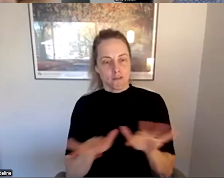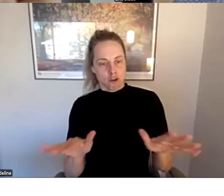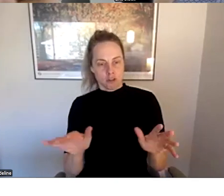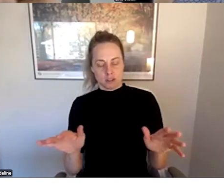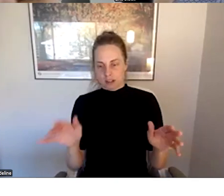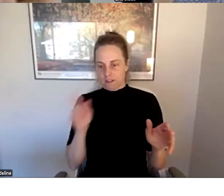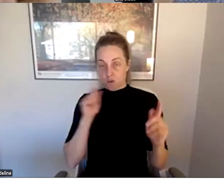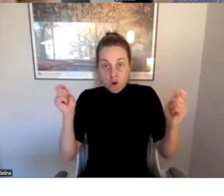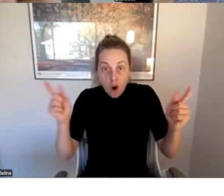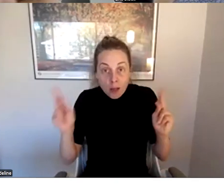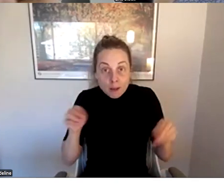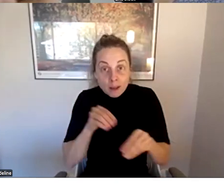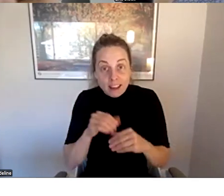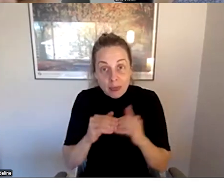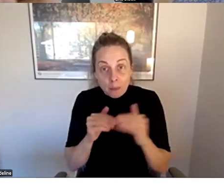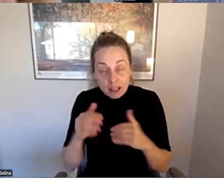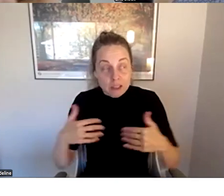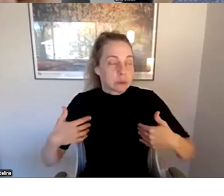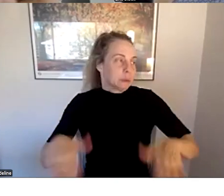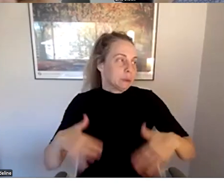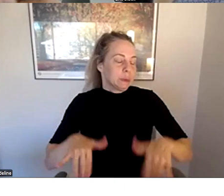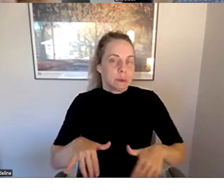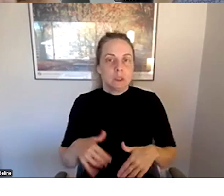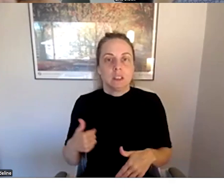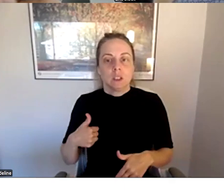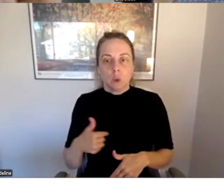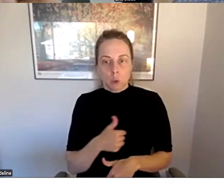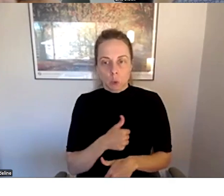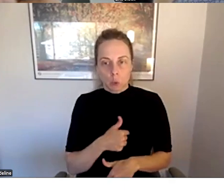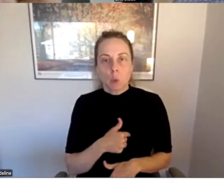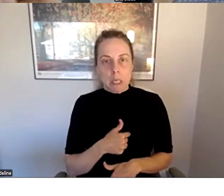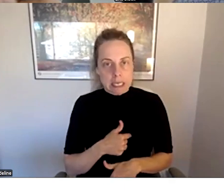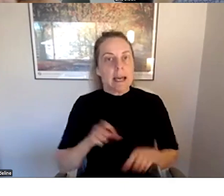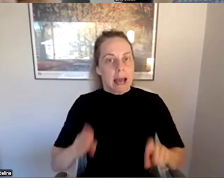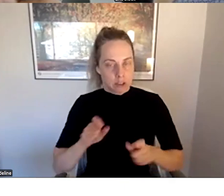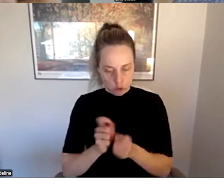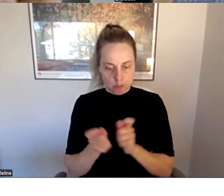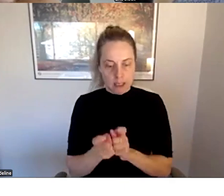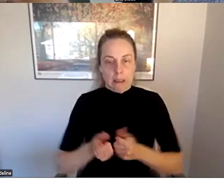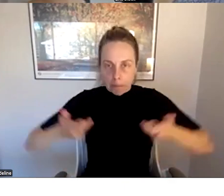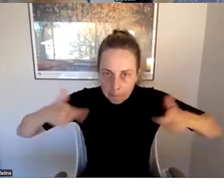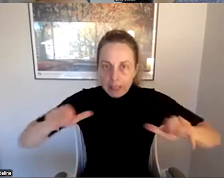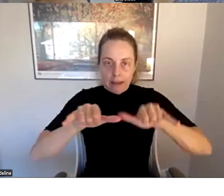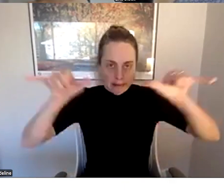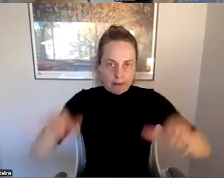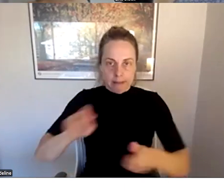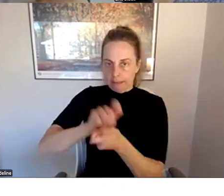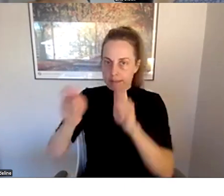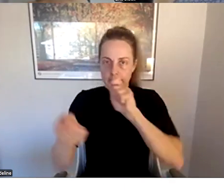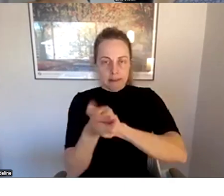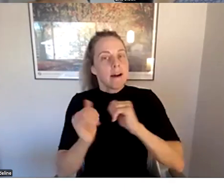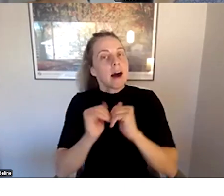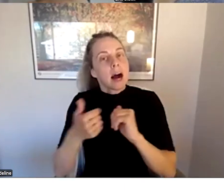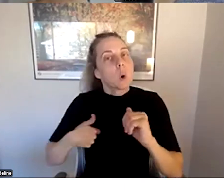all people in our plants really caused us to make some very large systemic changes around how we onboard